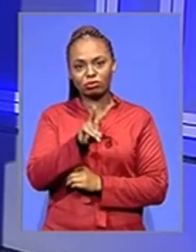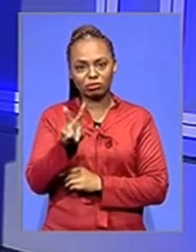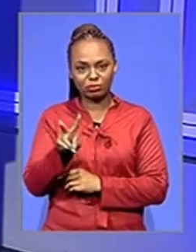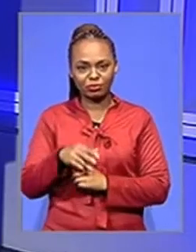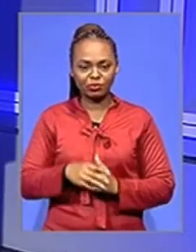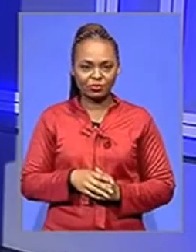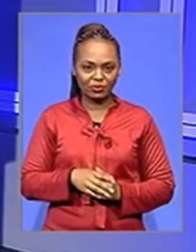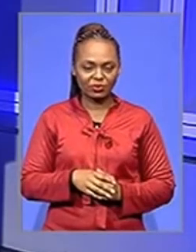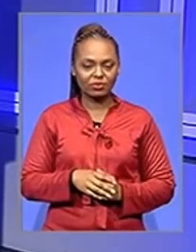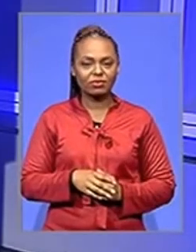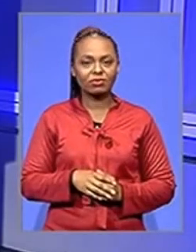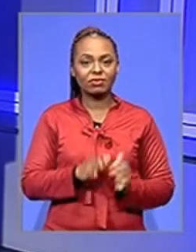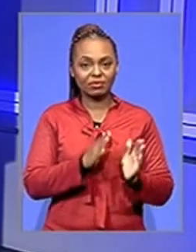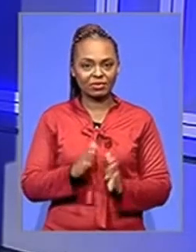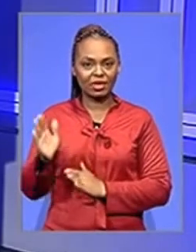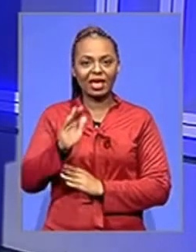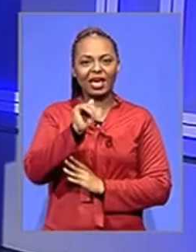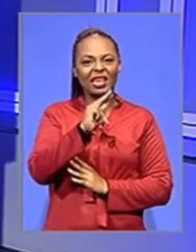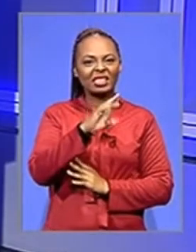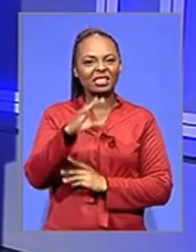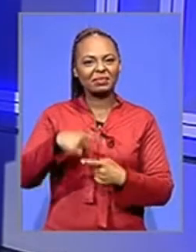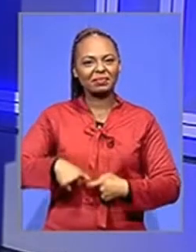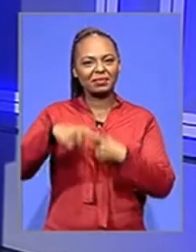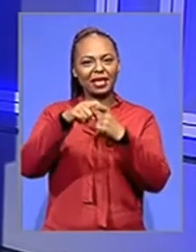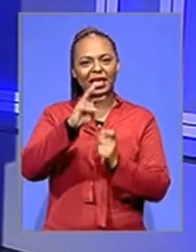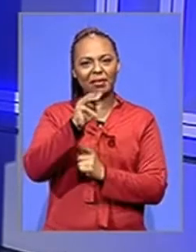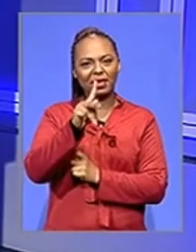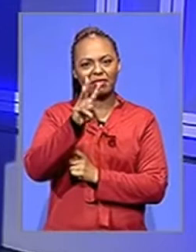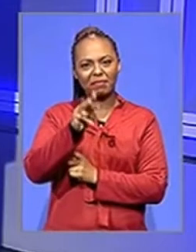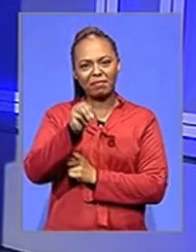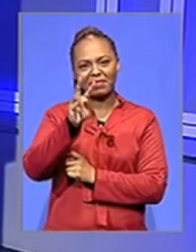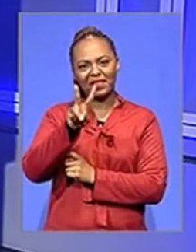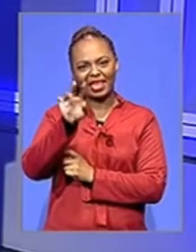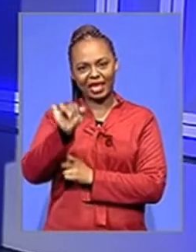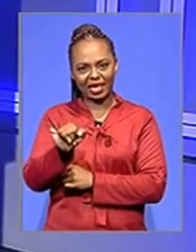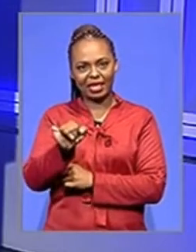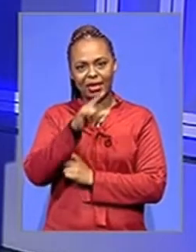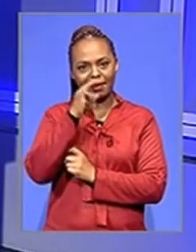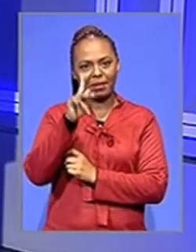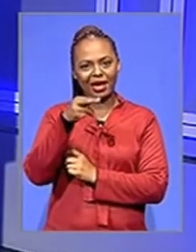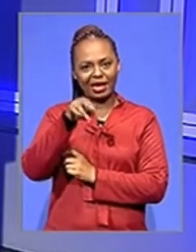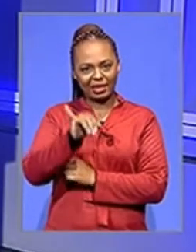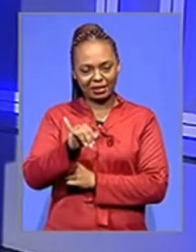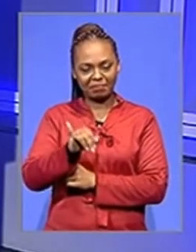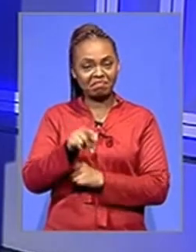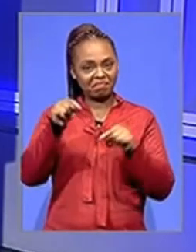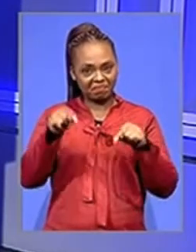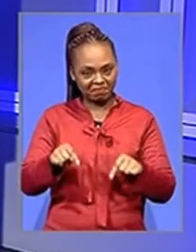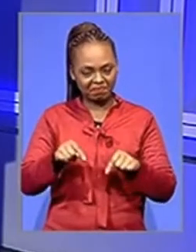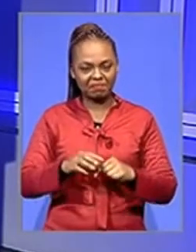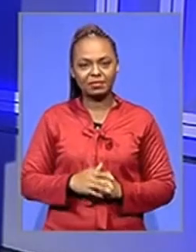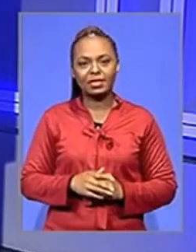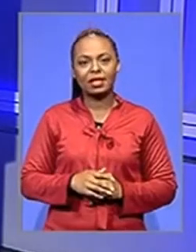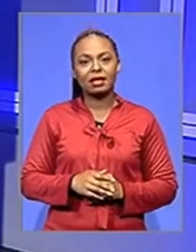Ka go le lengwe ANC e fegile mmoleledi wa MKMVA Niehaus ka ponyo ya leihlo. Go ya ka komiti-phethisi